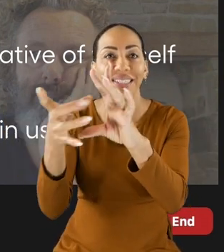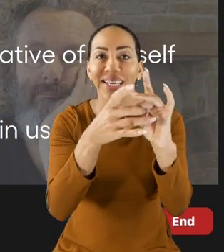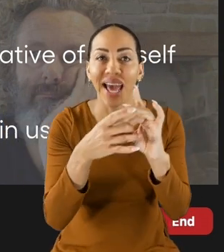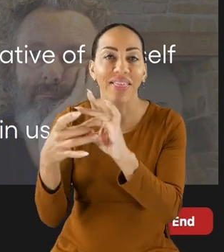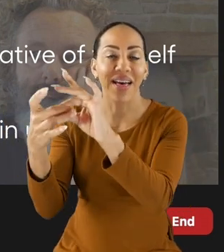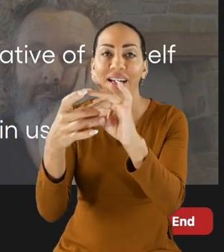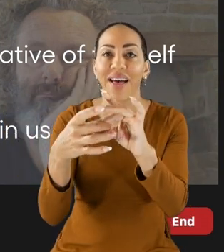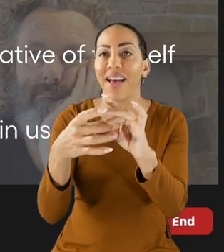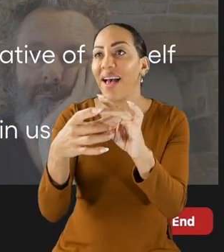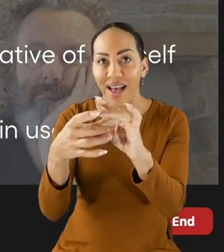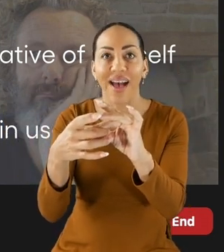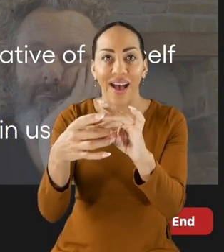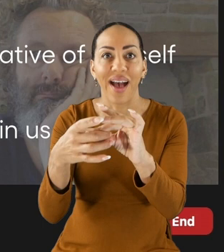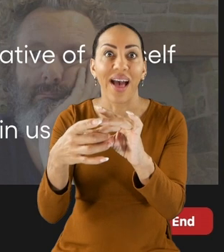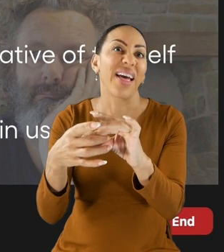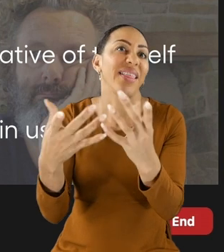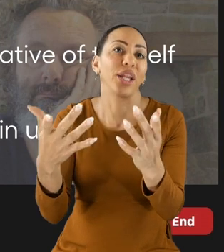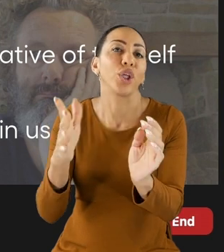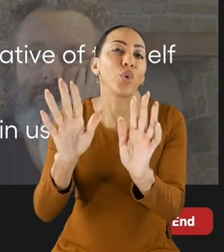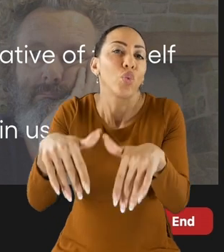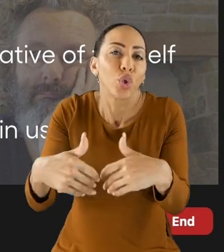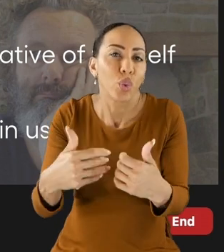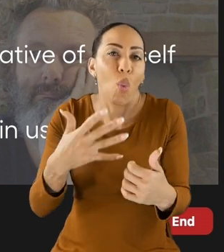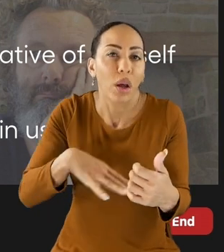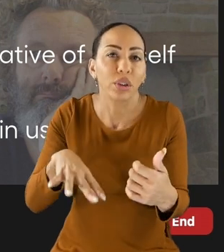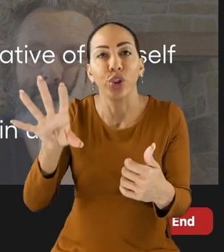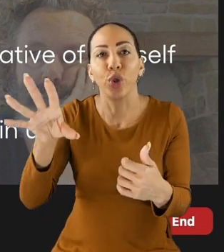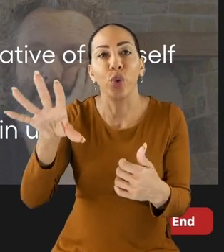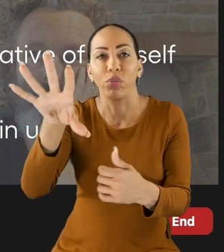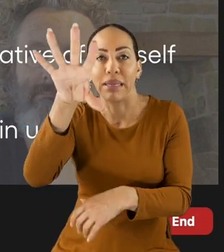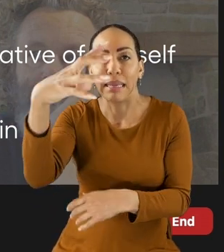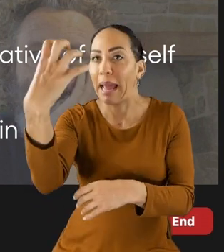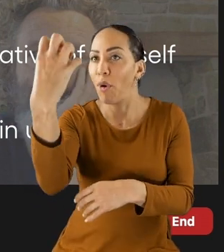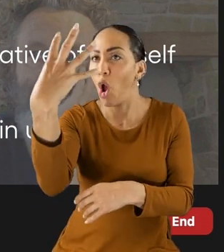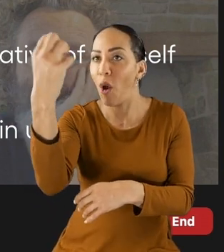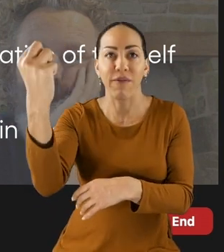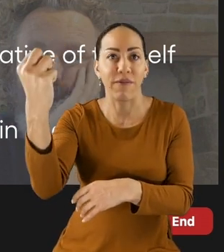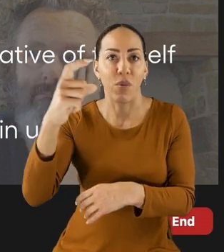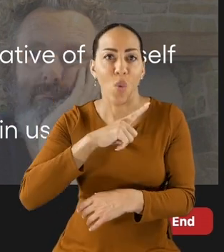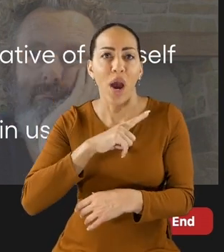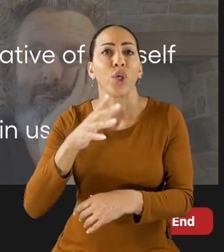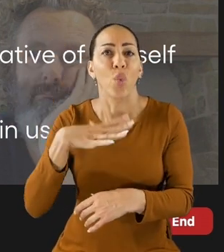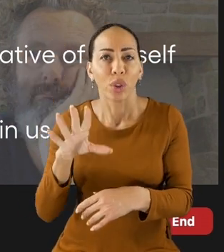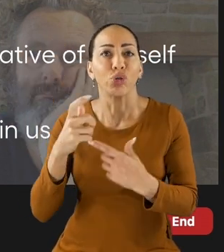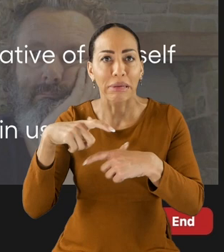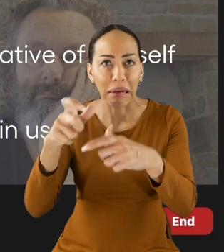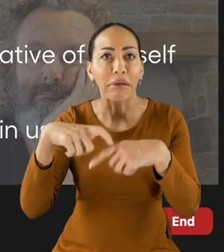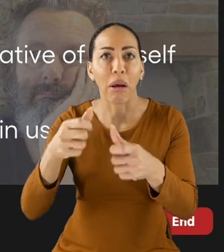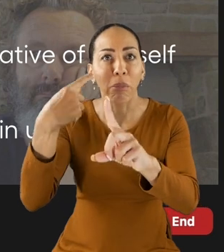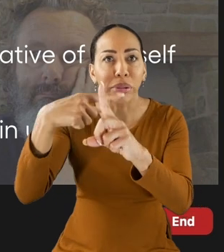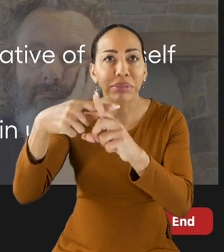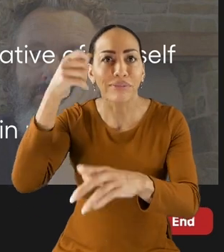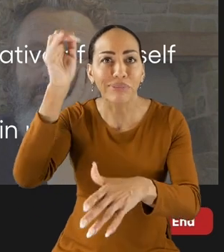other prevails and switching off the camera would be equally detrimental to that coexistent telepresence encounter and experience.